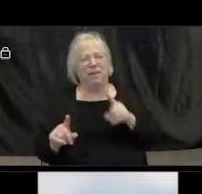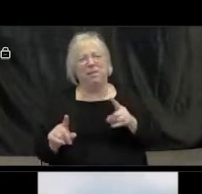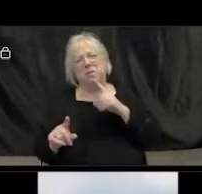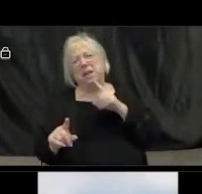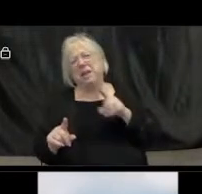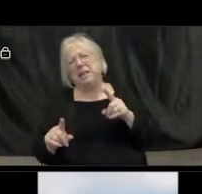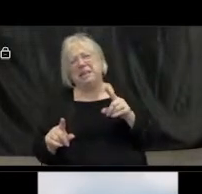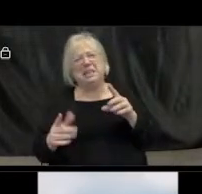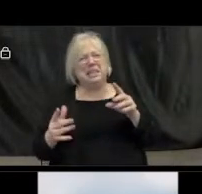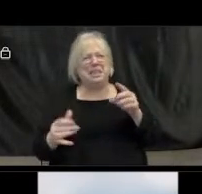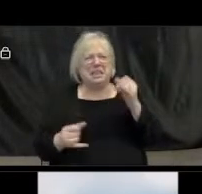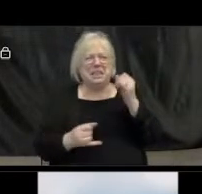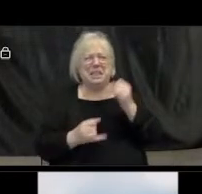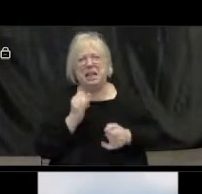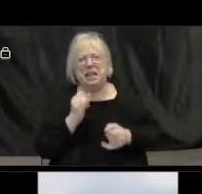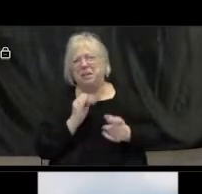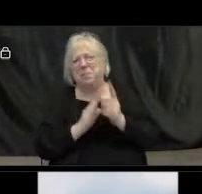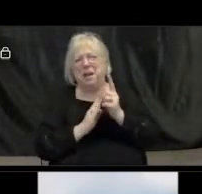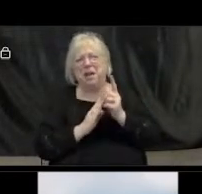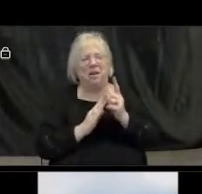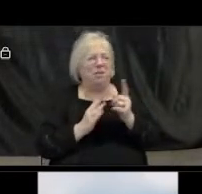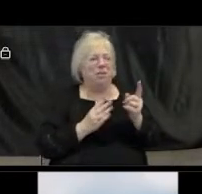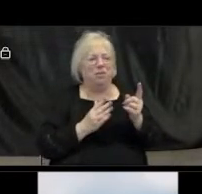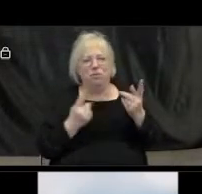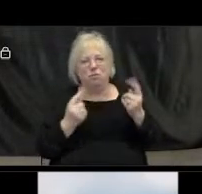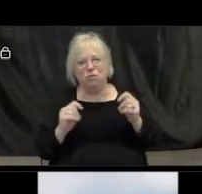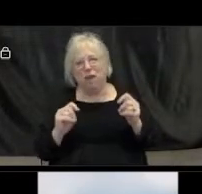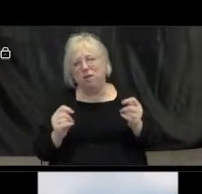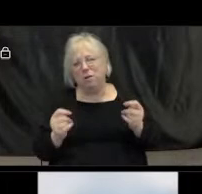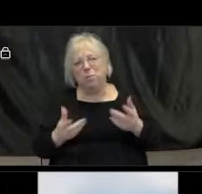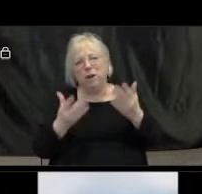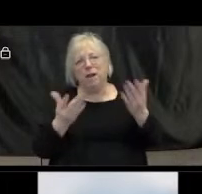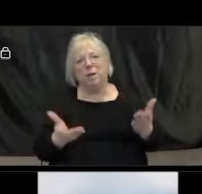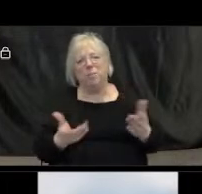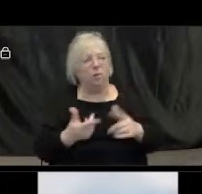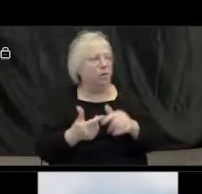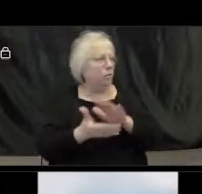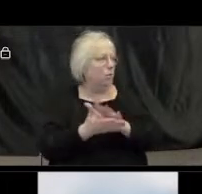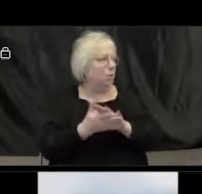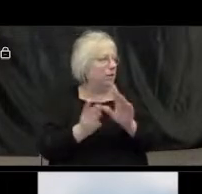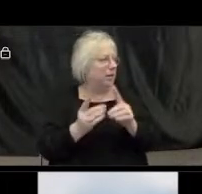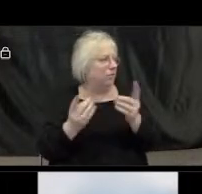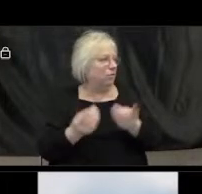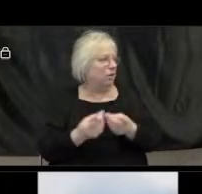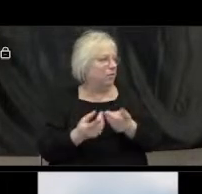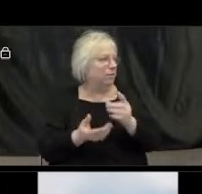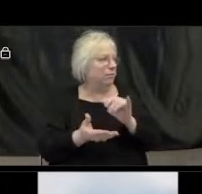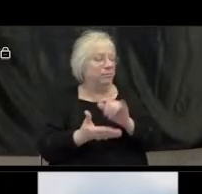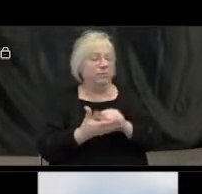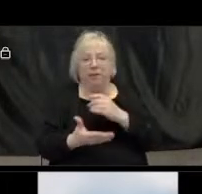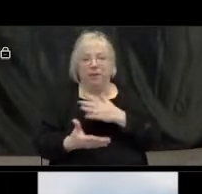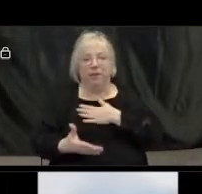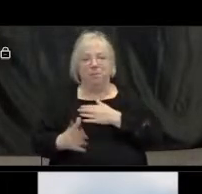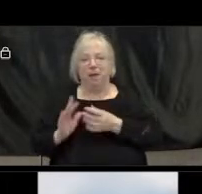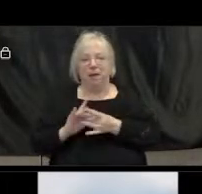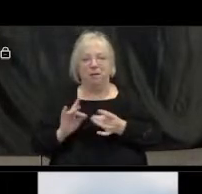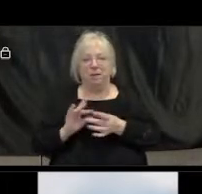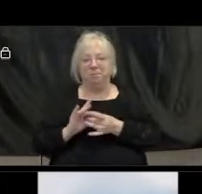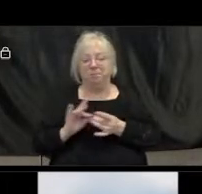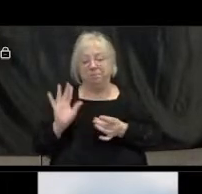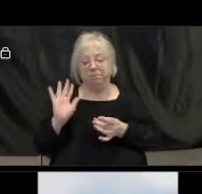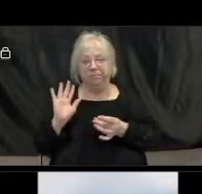in the game to try to bring these up to the school district. So that's just a comment I would make and